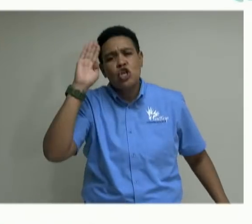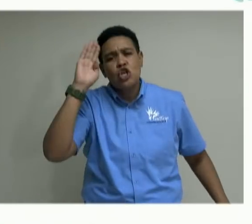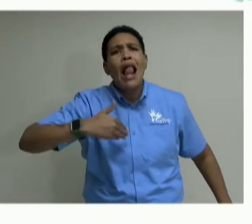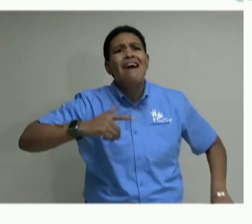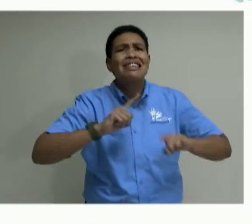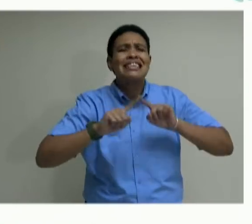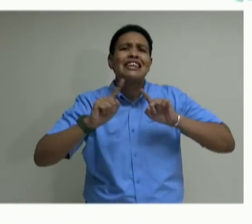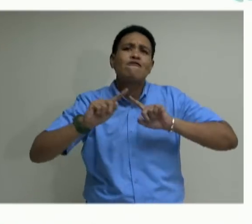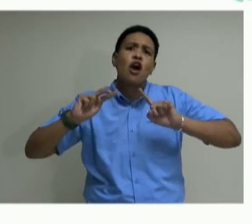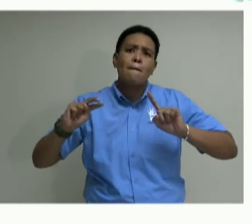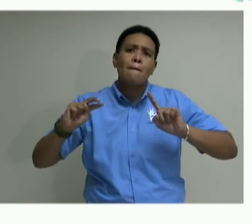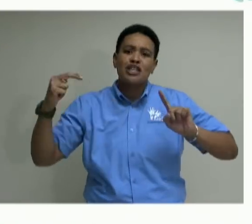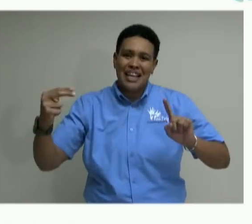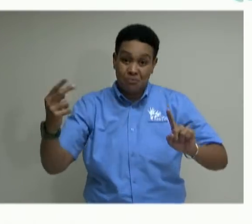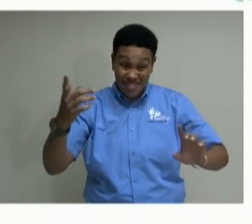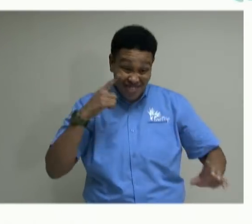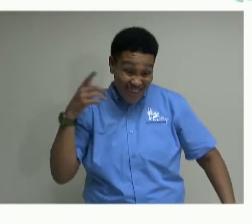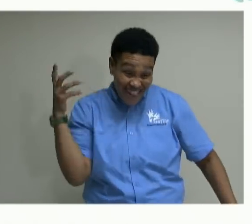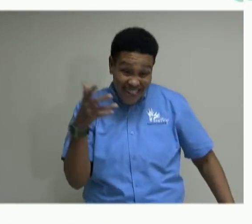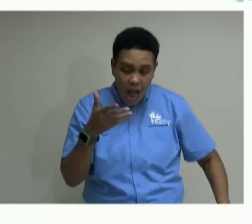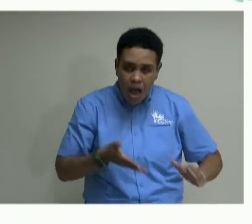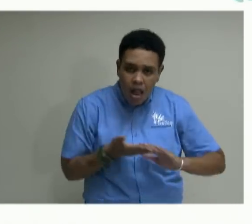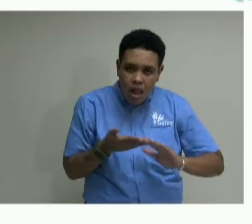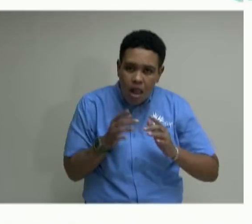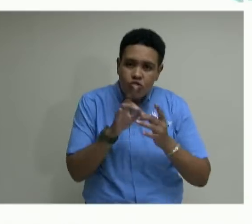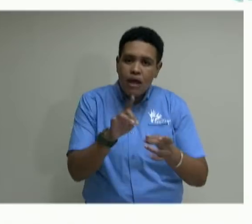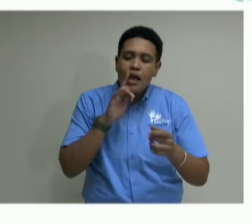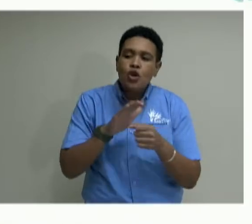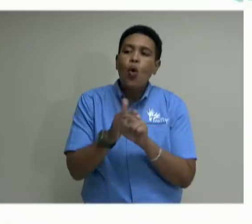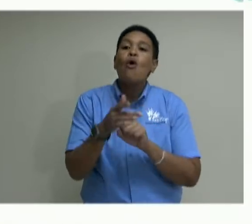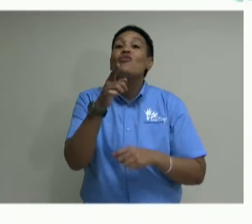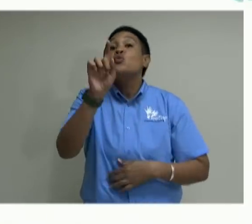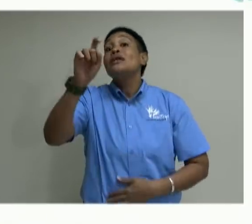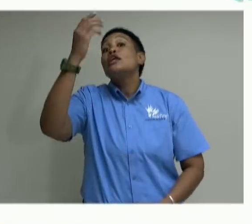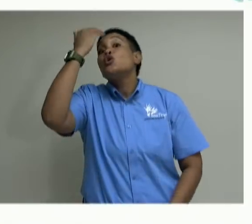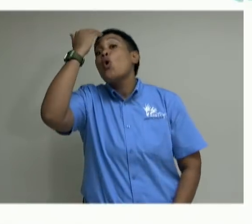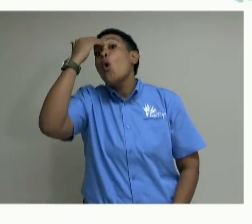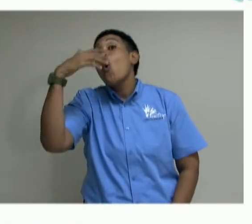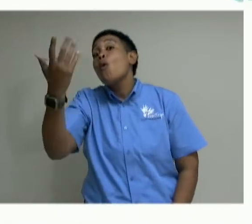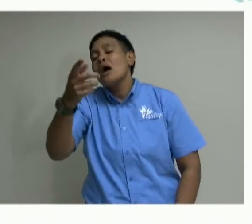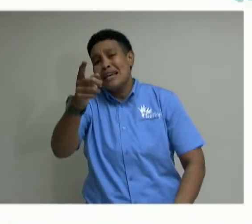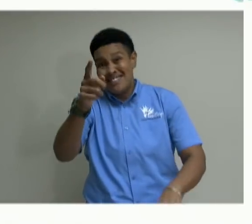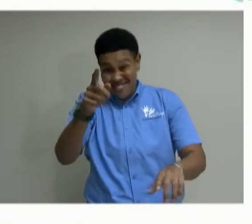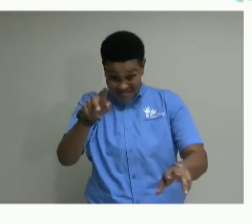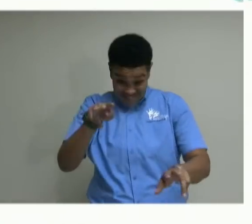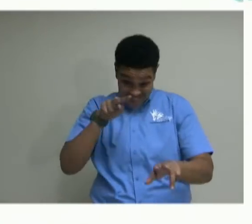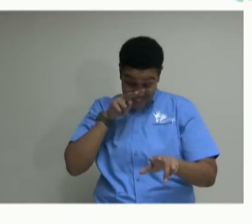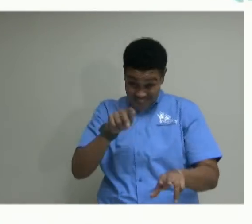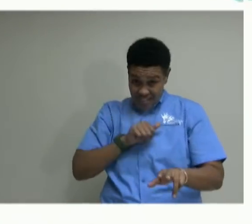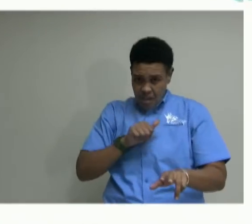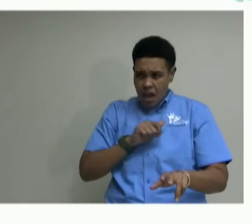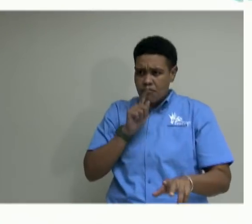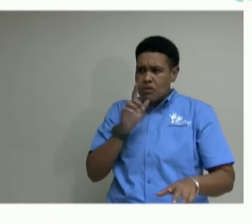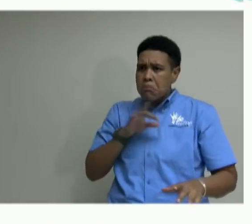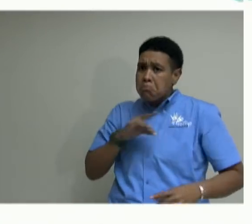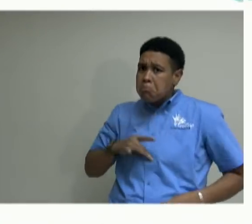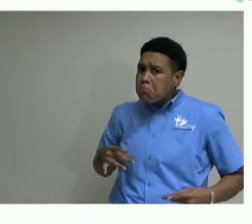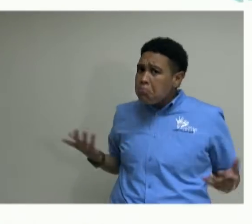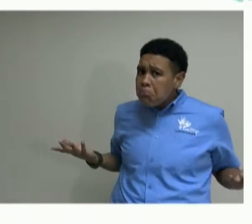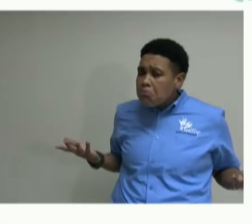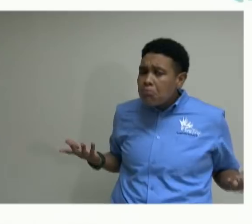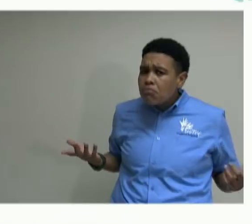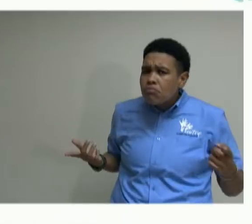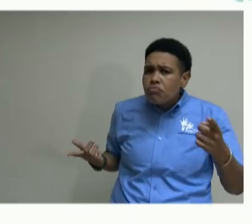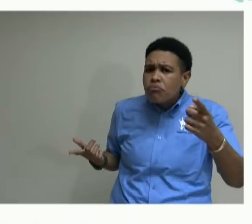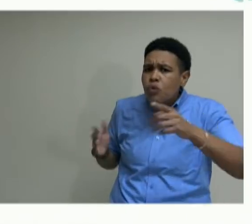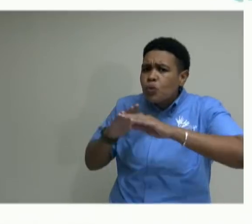different perceptions out there about COVID, and we need to know, how do you see yourself susceptible, or why don't